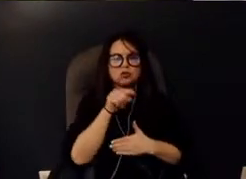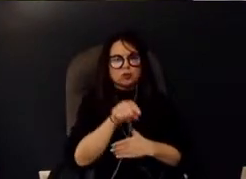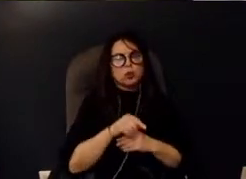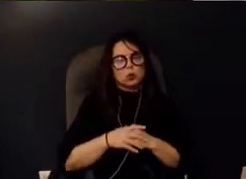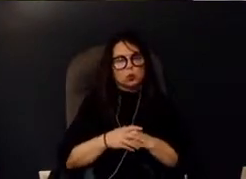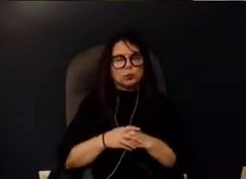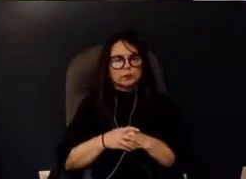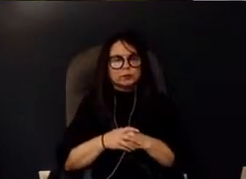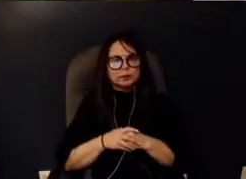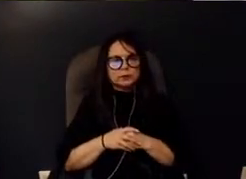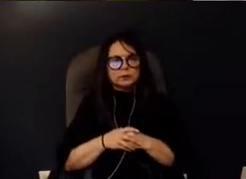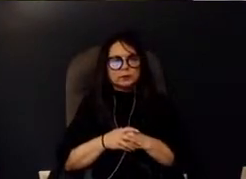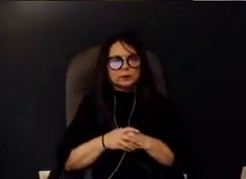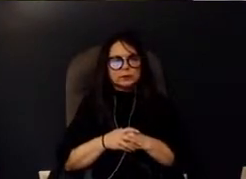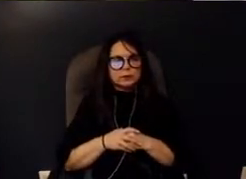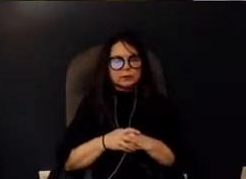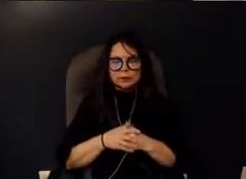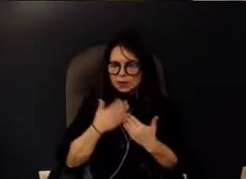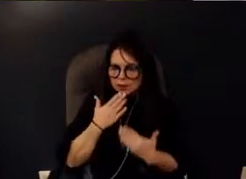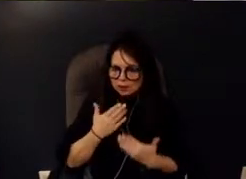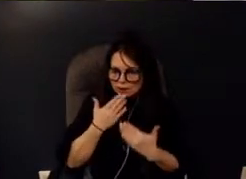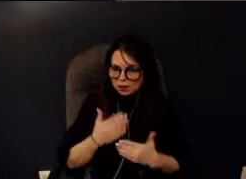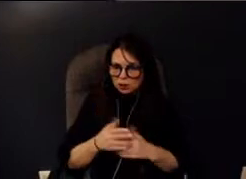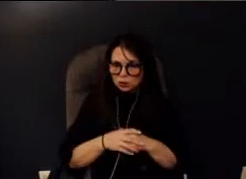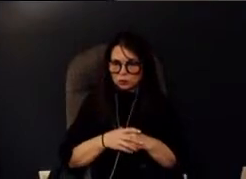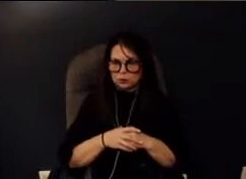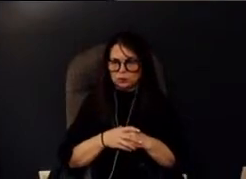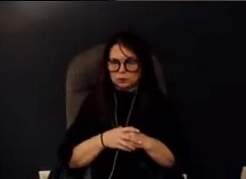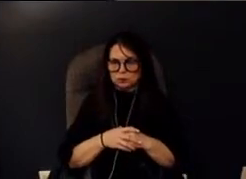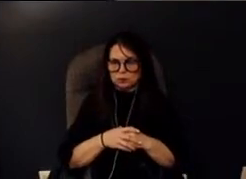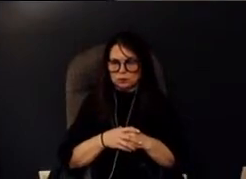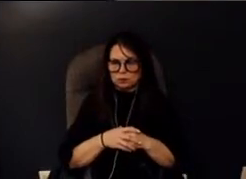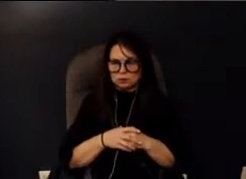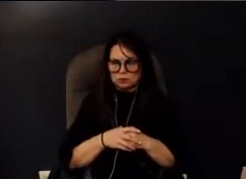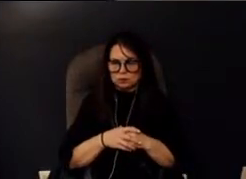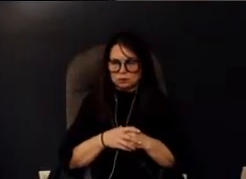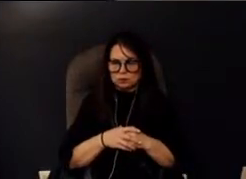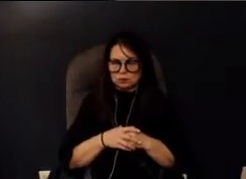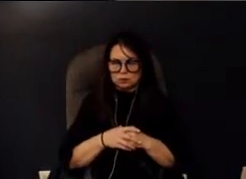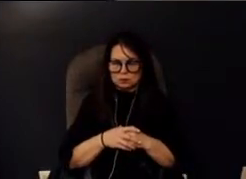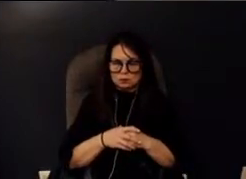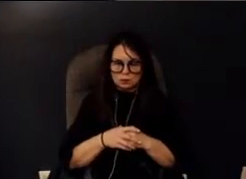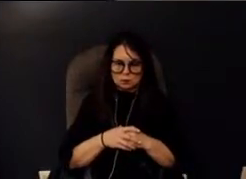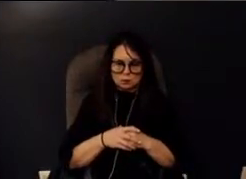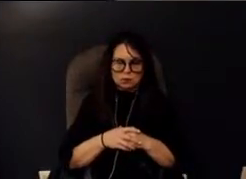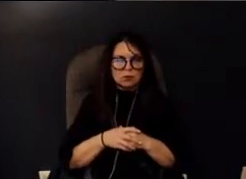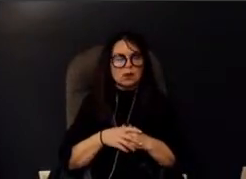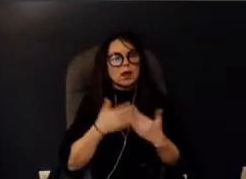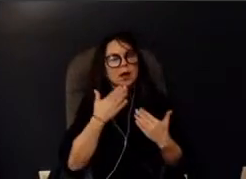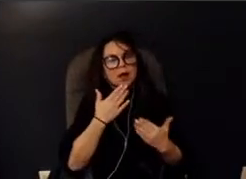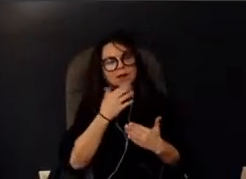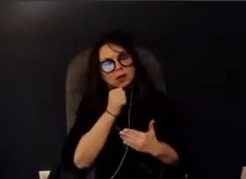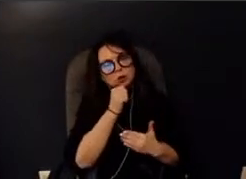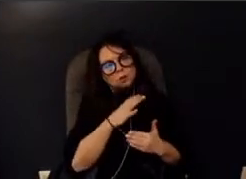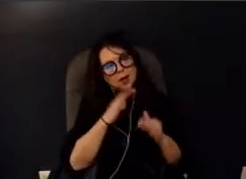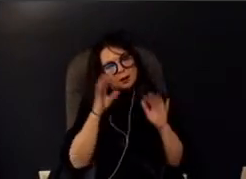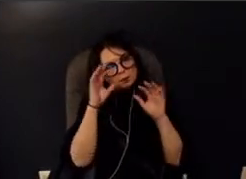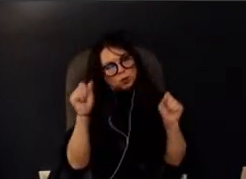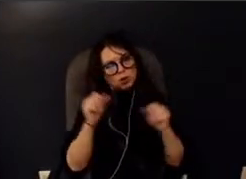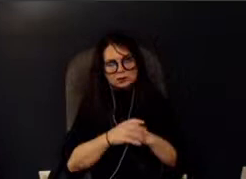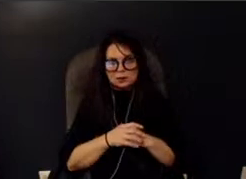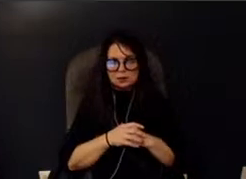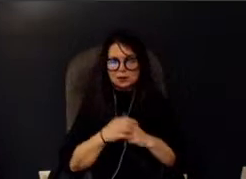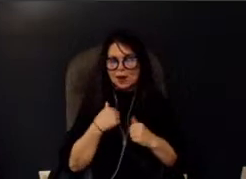Thank you, Councilmember. Council Vice President Jenkins. Thank you, Madam President. You know, I just want to start out